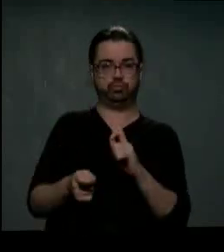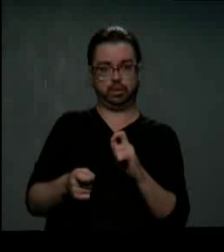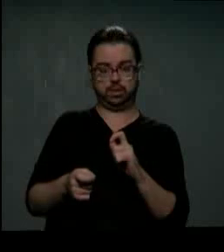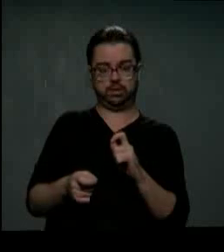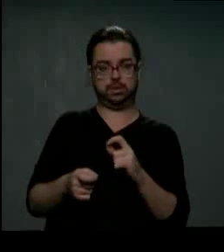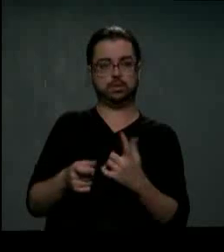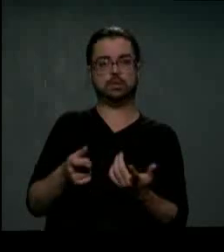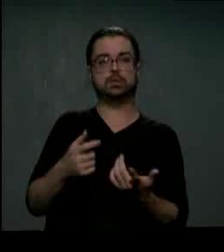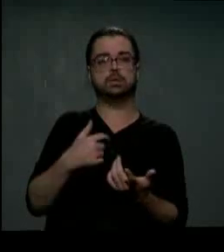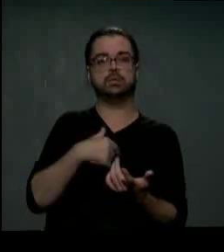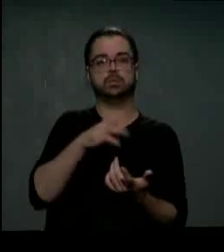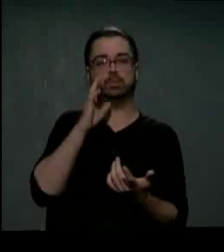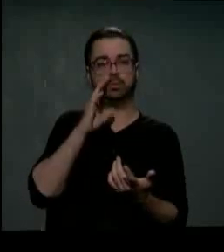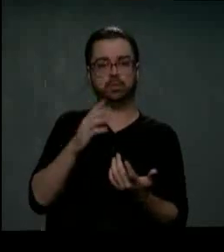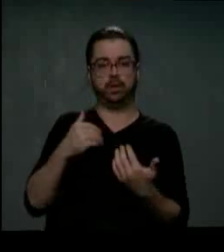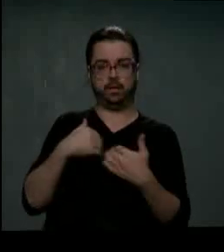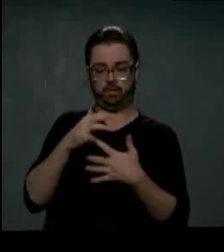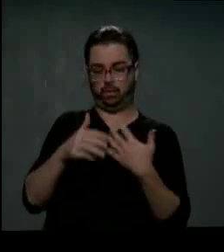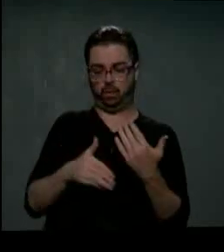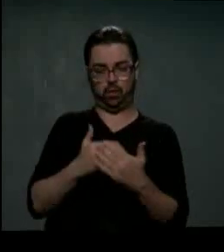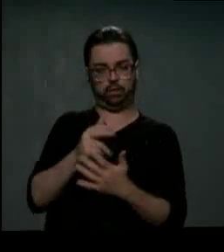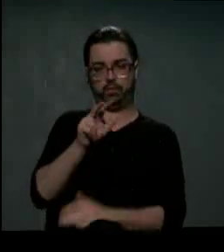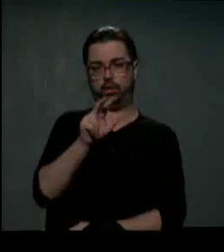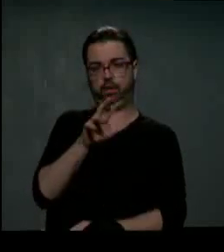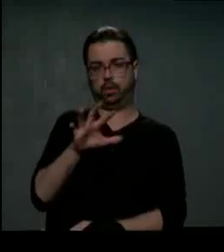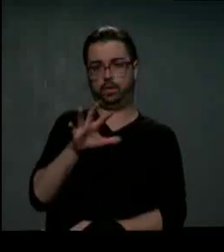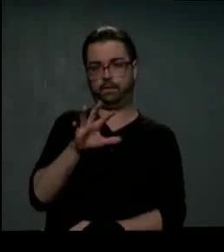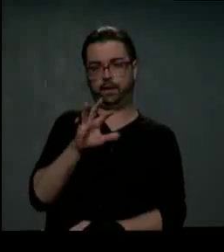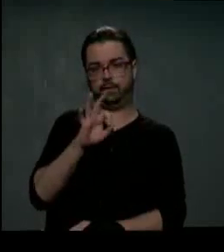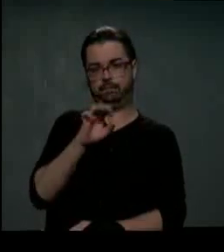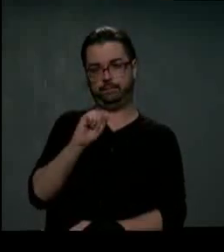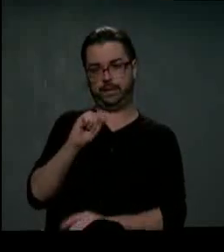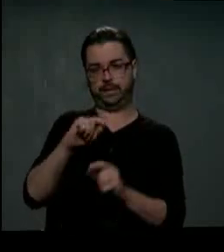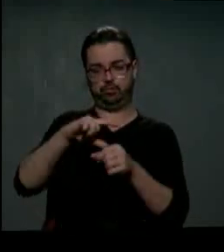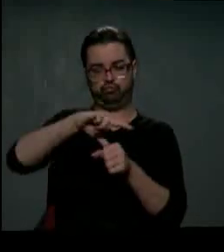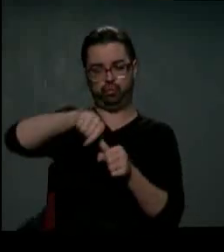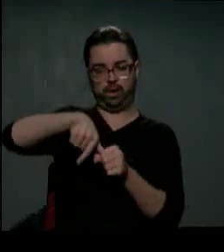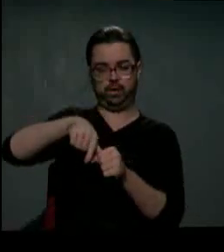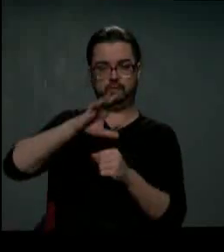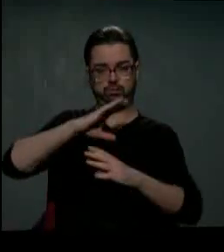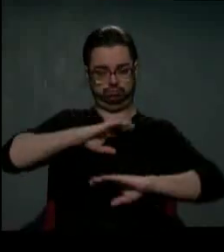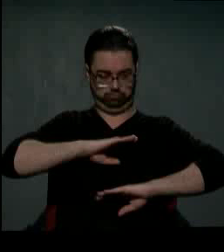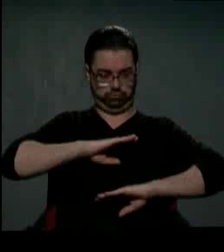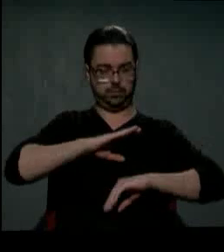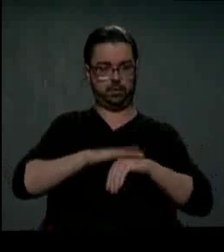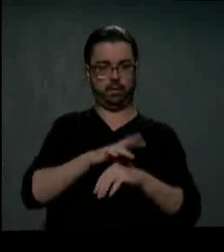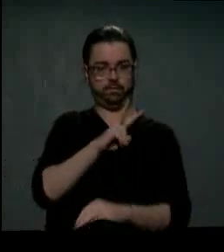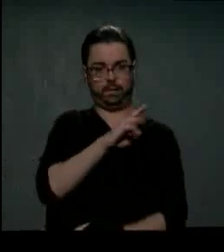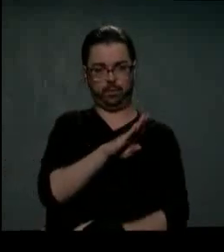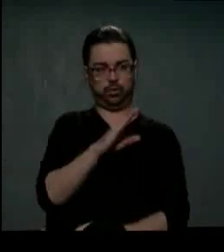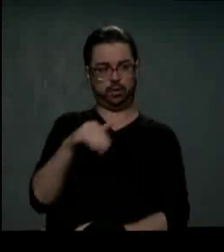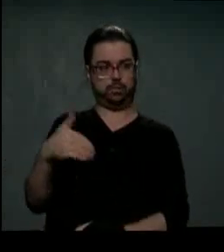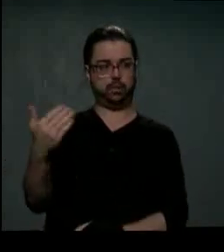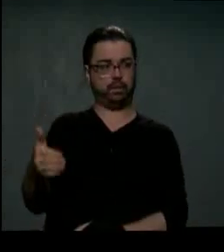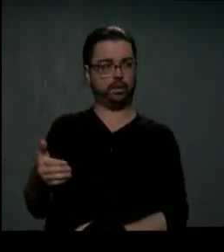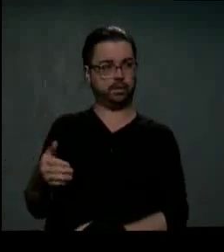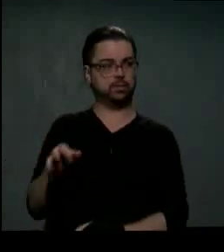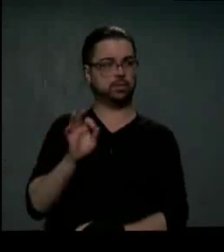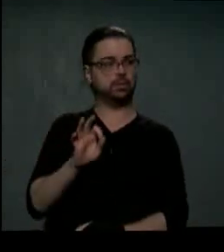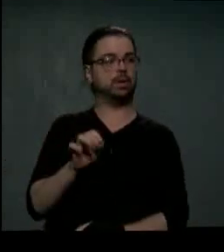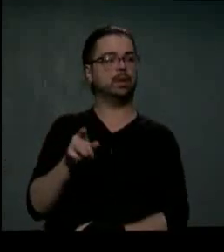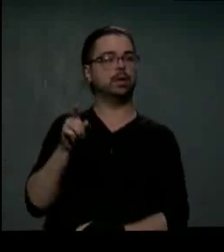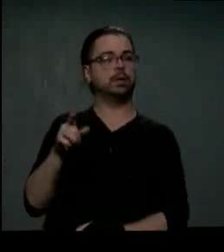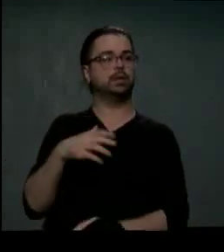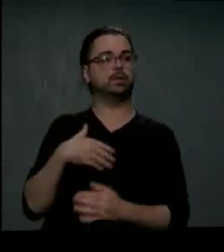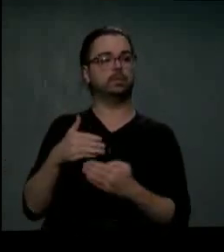still have all of the 35-foot radial met for Van Buren. Can we move to the next slide? This